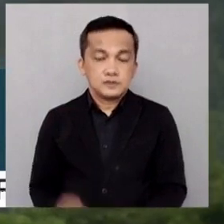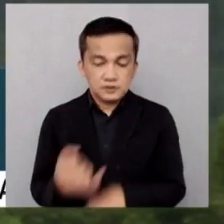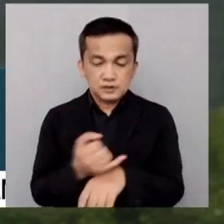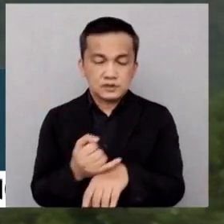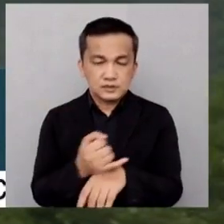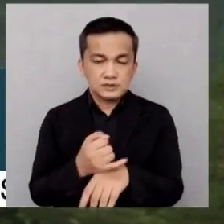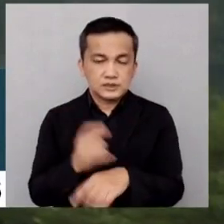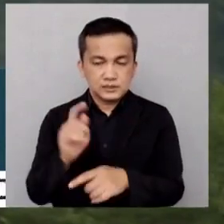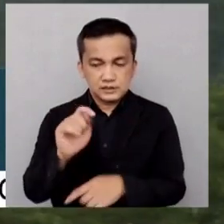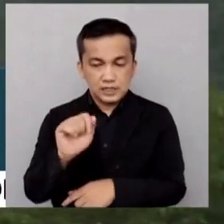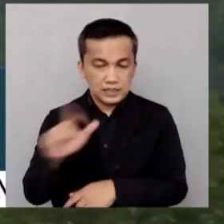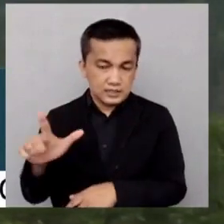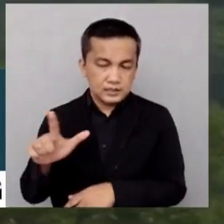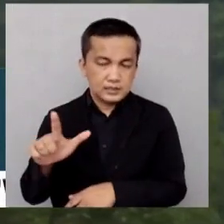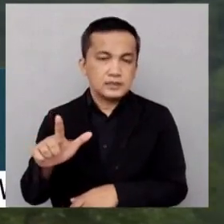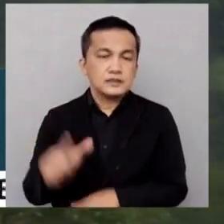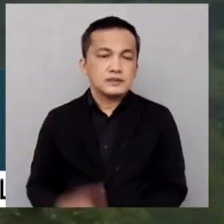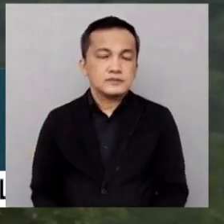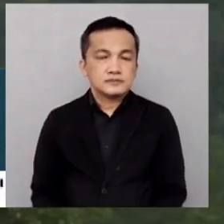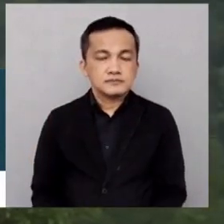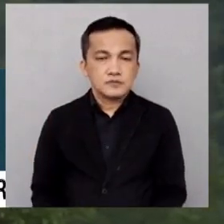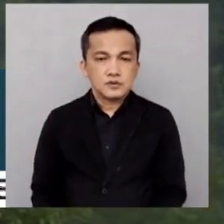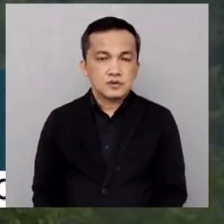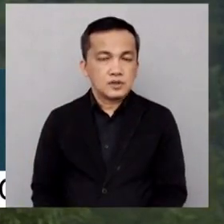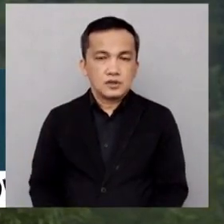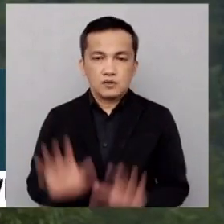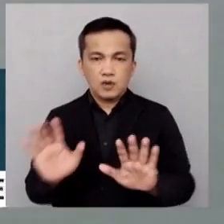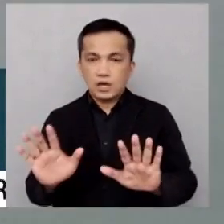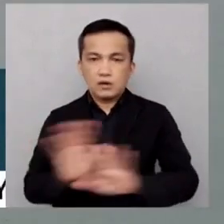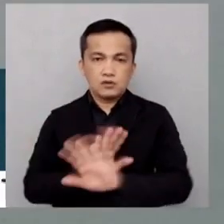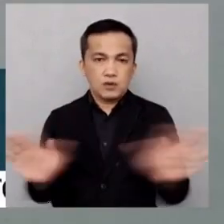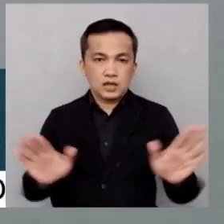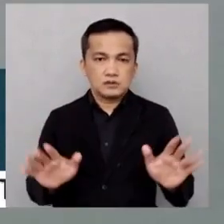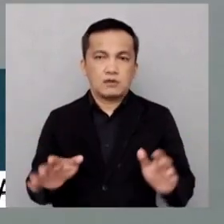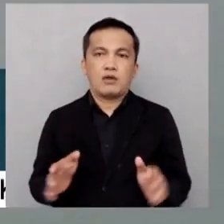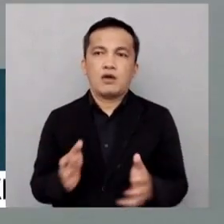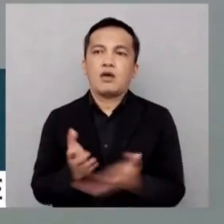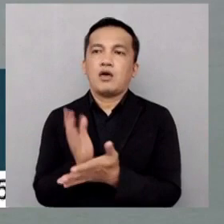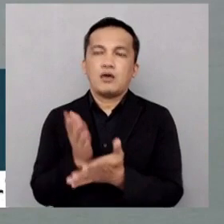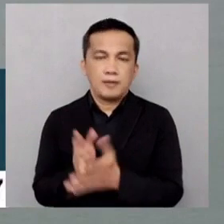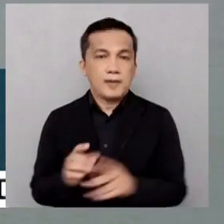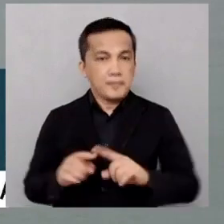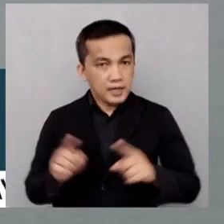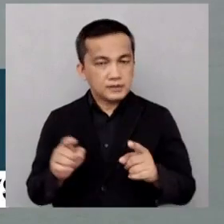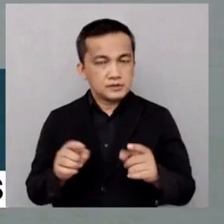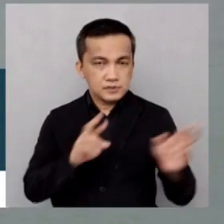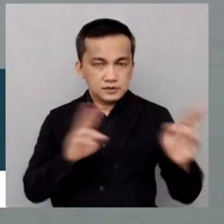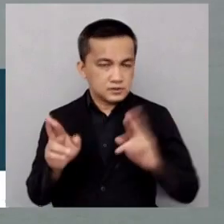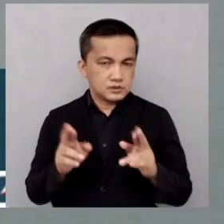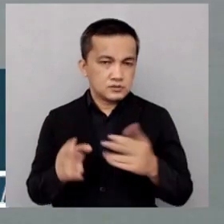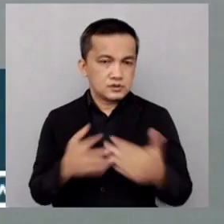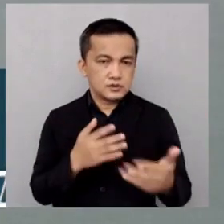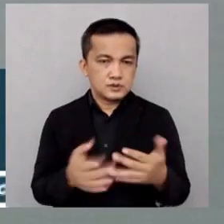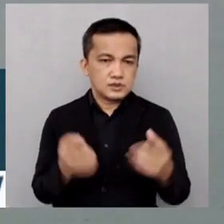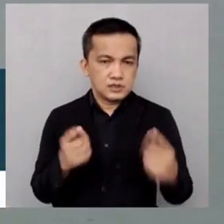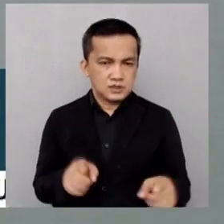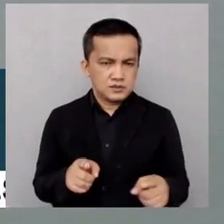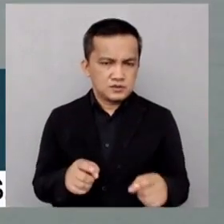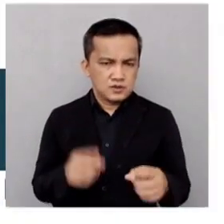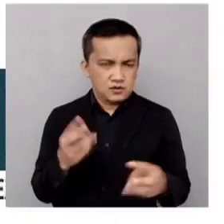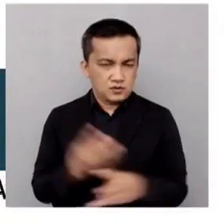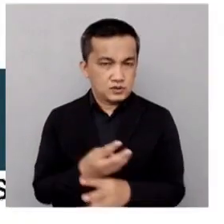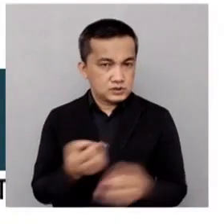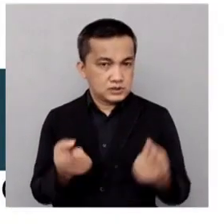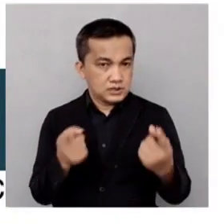Taal Volcano, not to be complacent, but be prepared to whatever things might happen when worse comes to